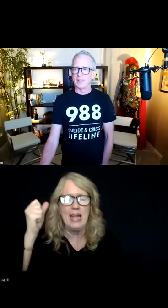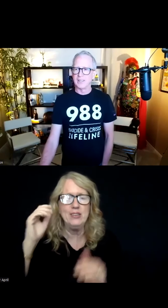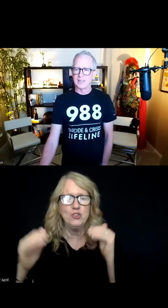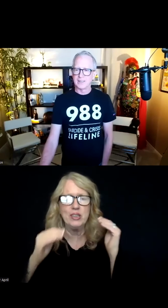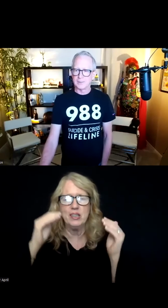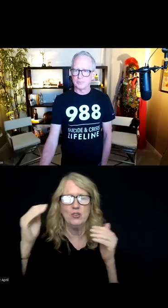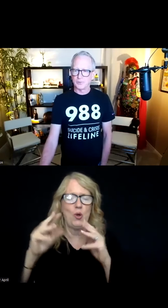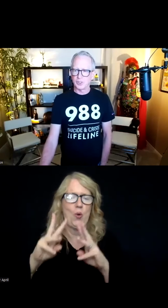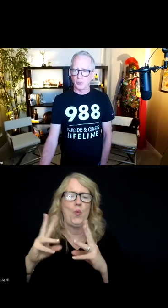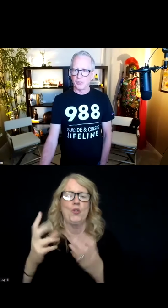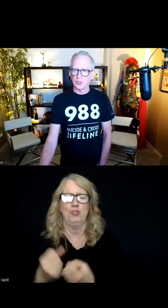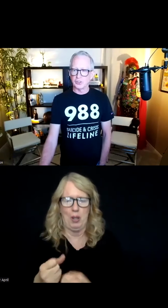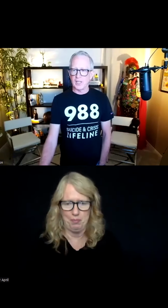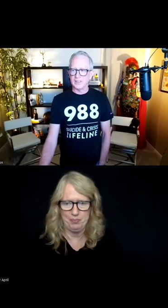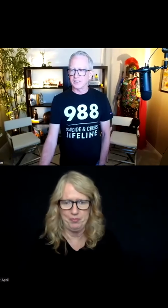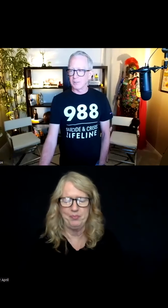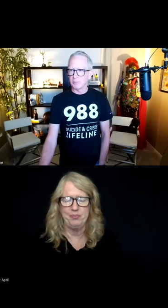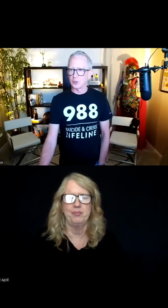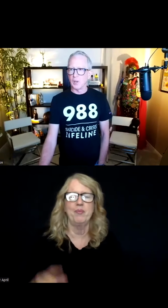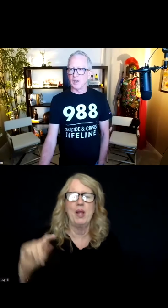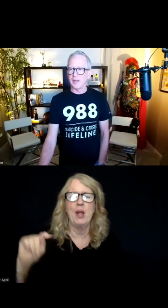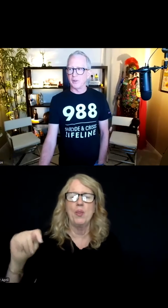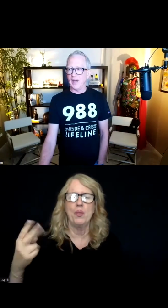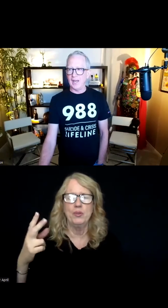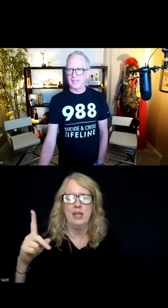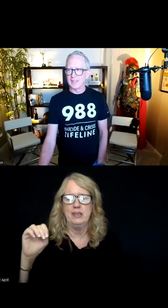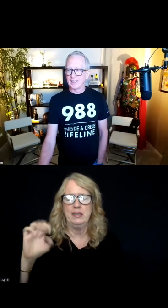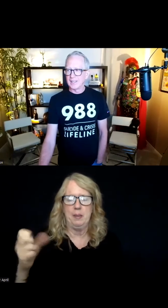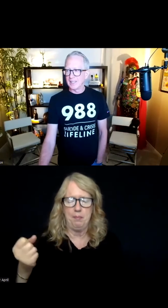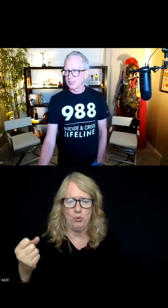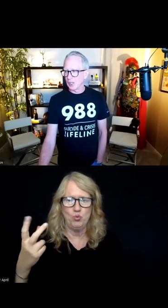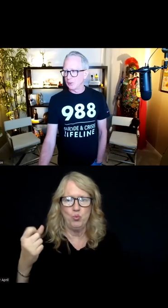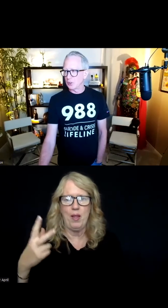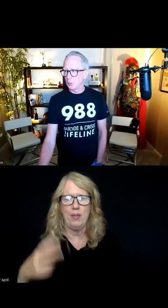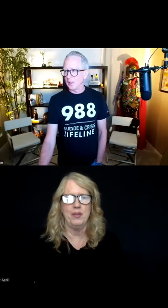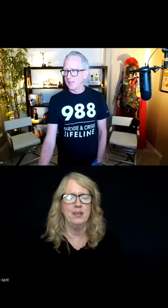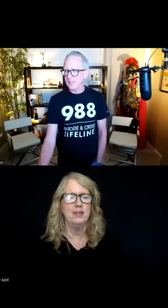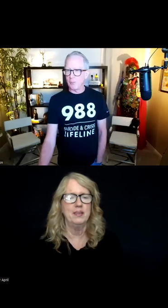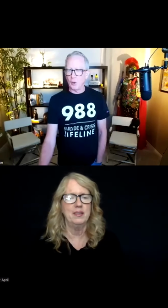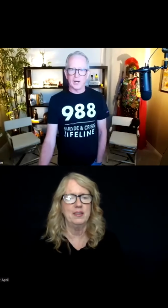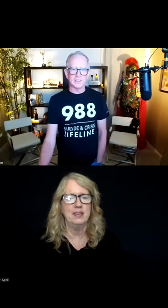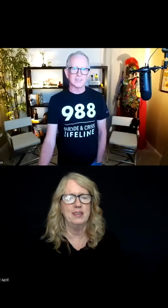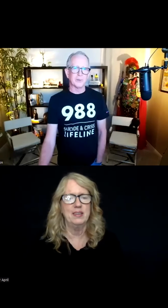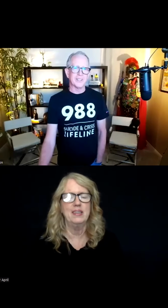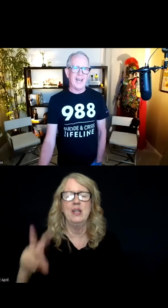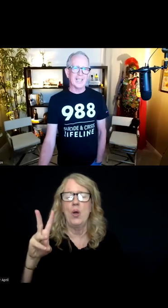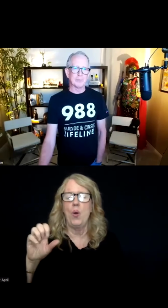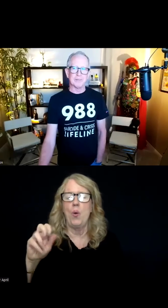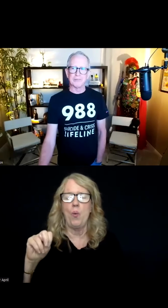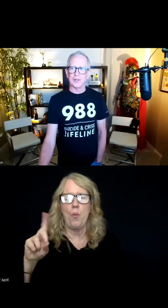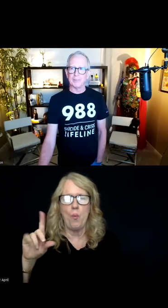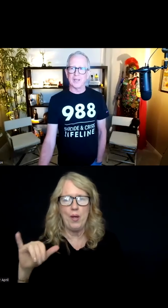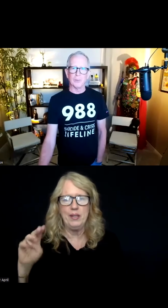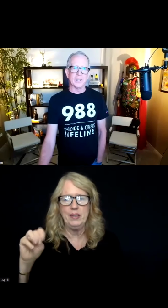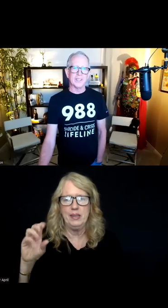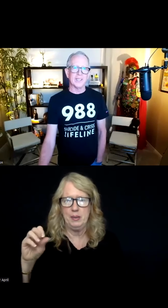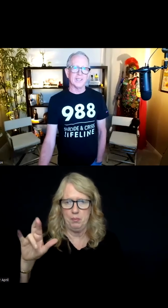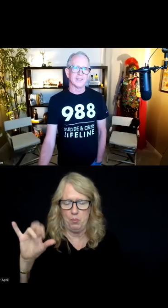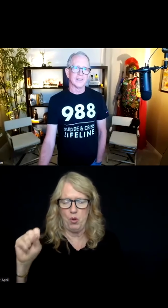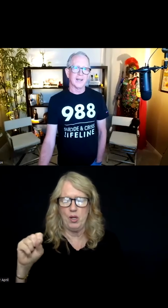workshop. So Thursday, December 12th. And with that, let's go to Wendy Morris with NASBID for an